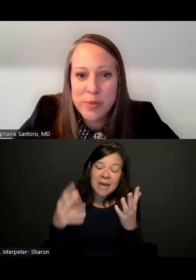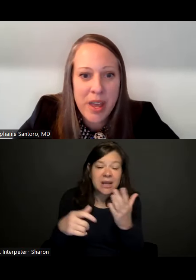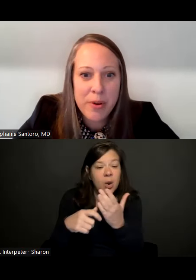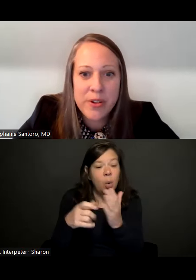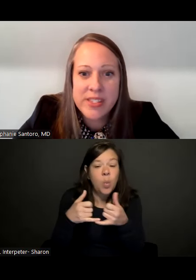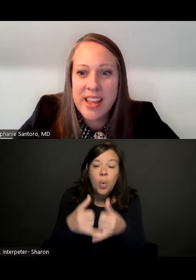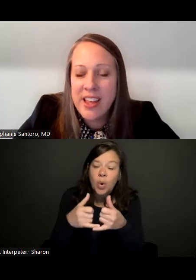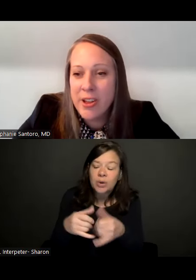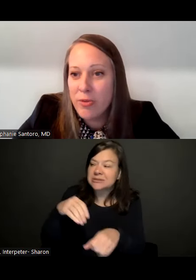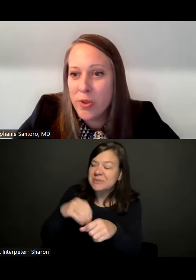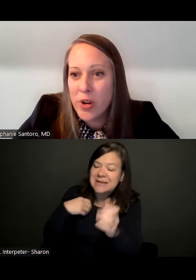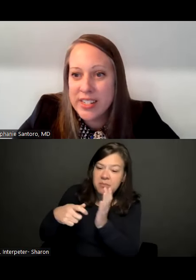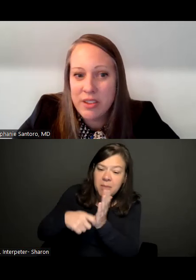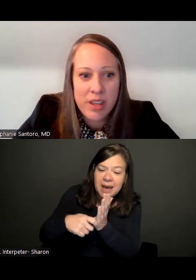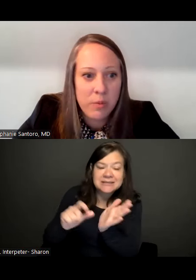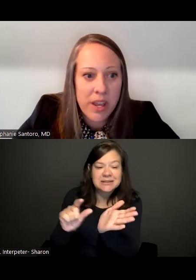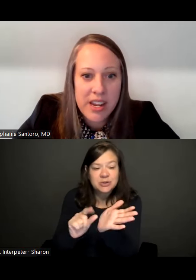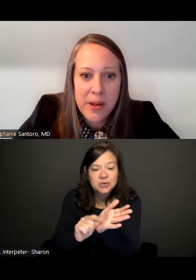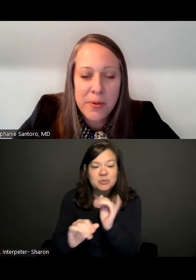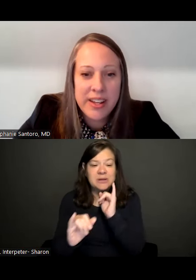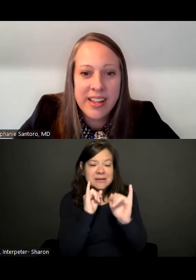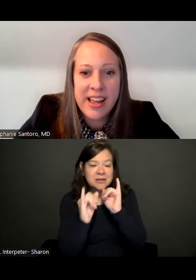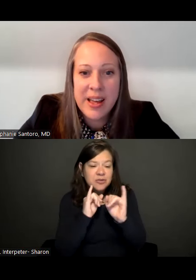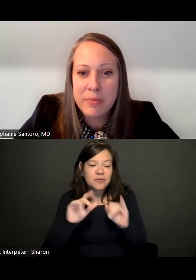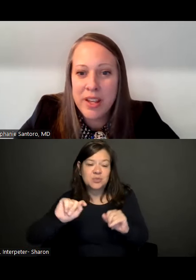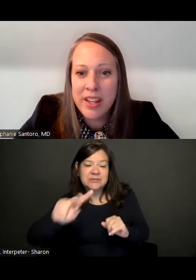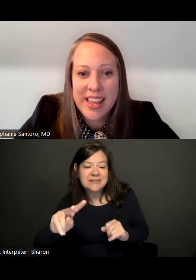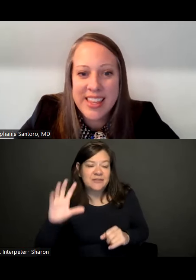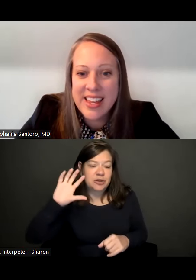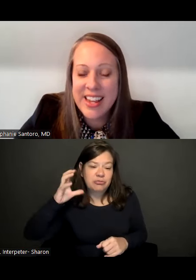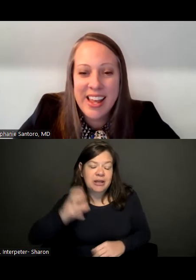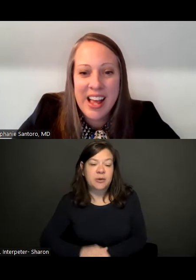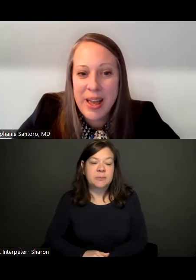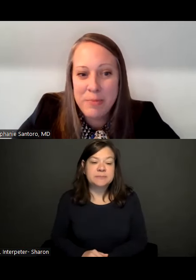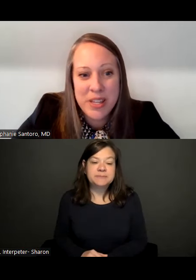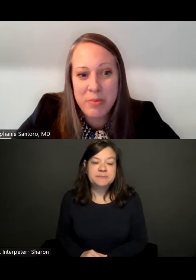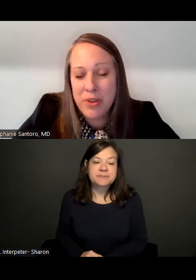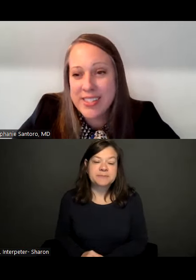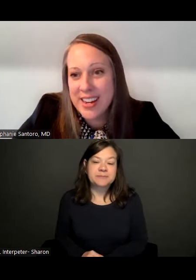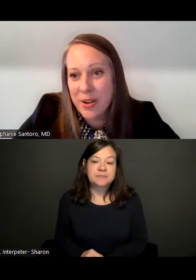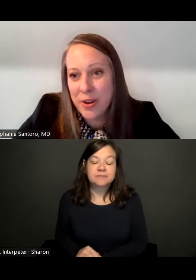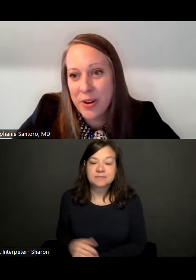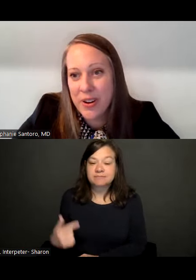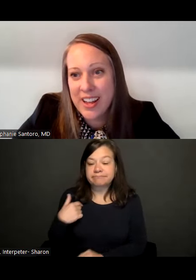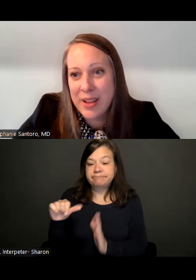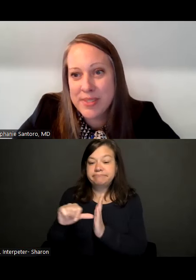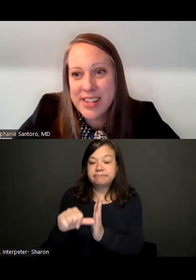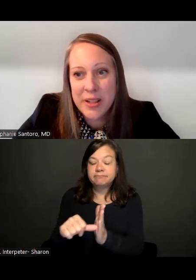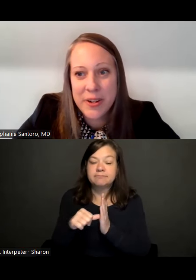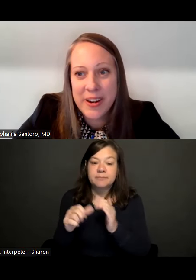and newspapers, interviewed on TV and radio. And then I'm really impressed at